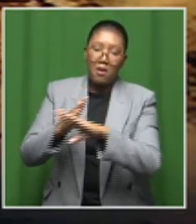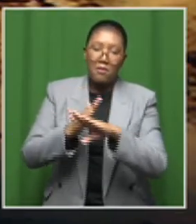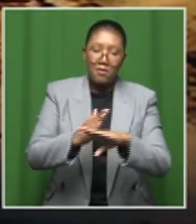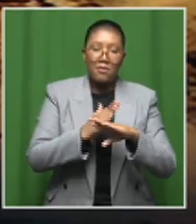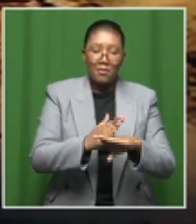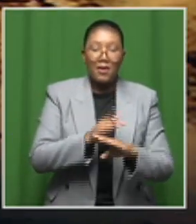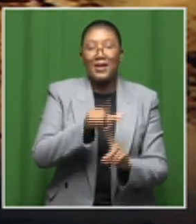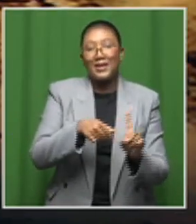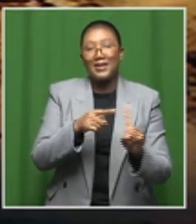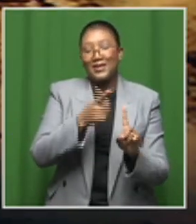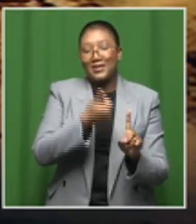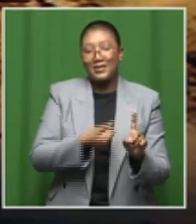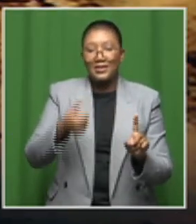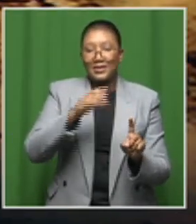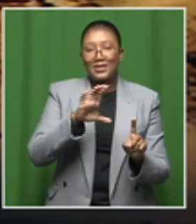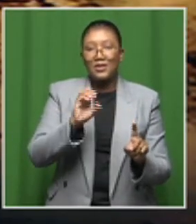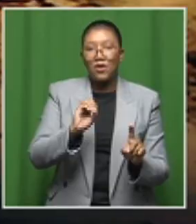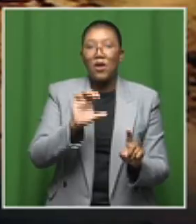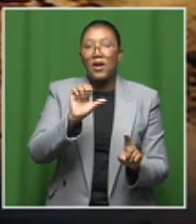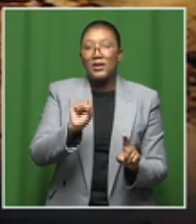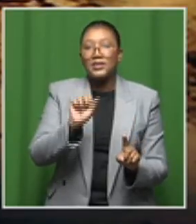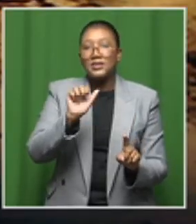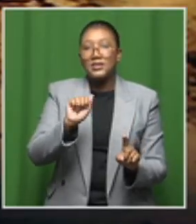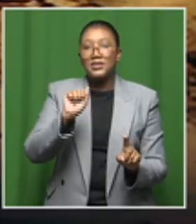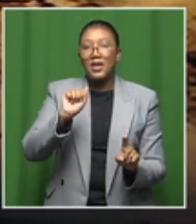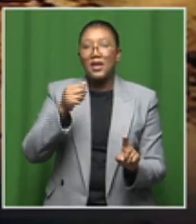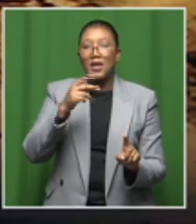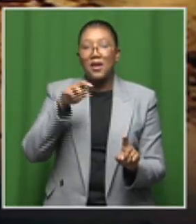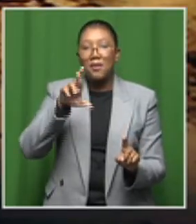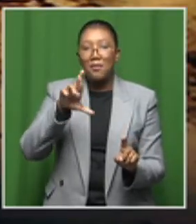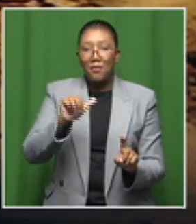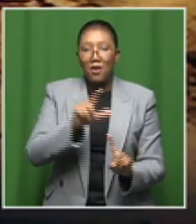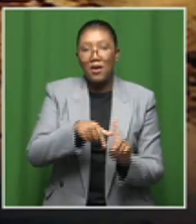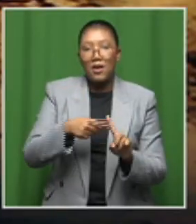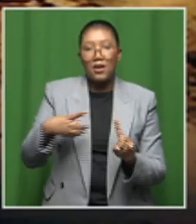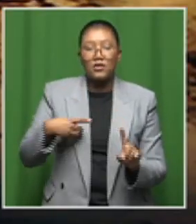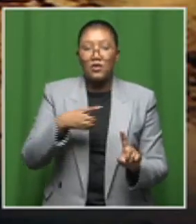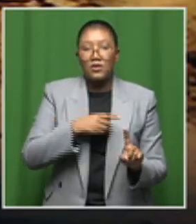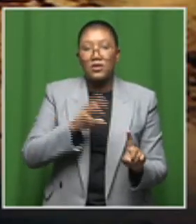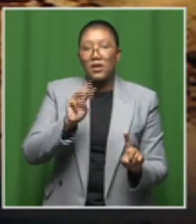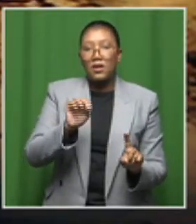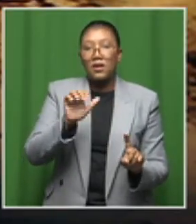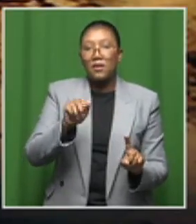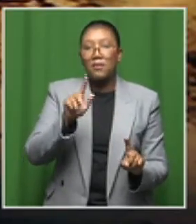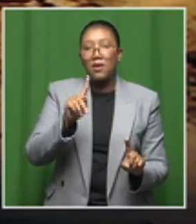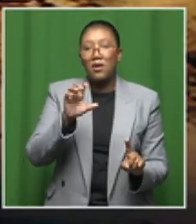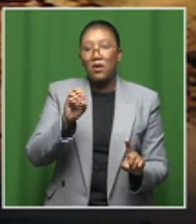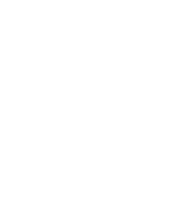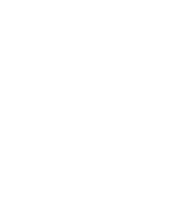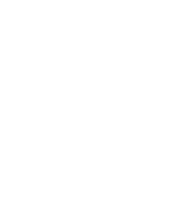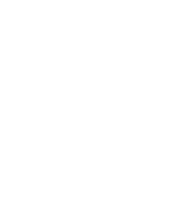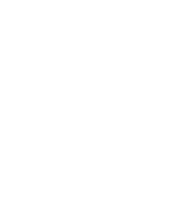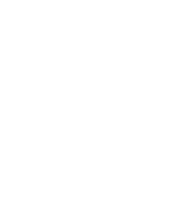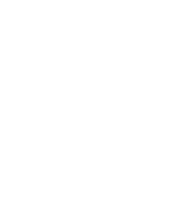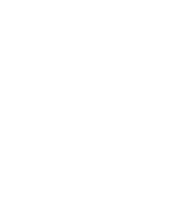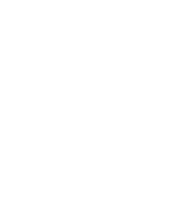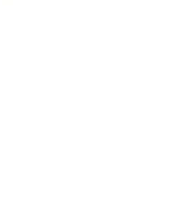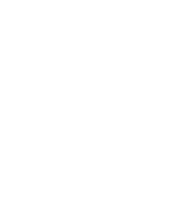the CEO of Sahpr, Dr Boitumelo Semete-Makokotlela, talking to us about this initiative.